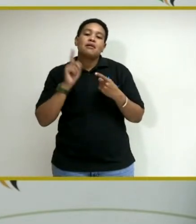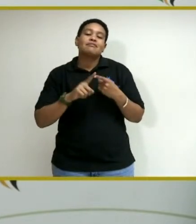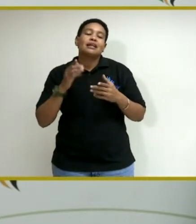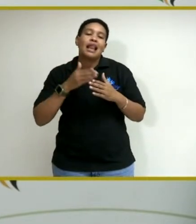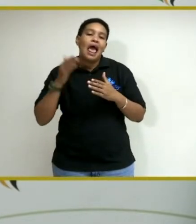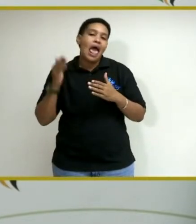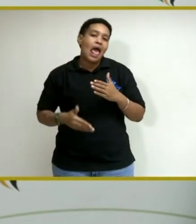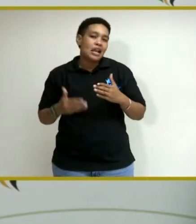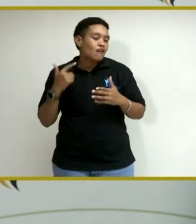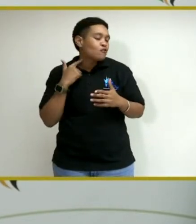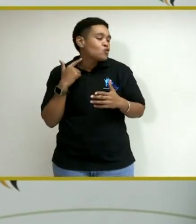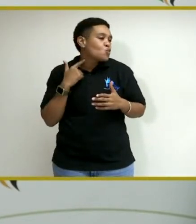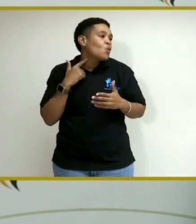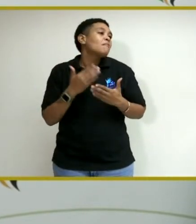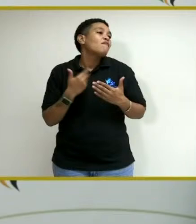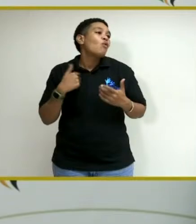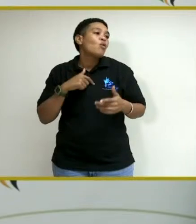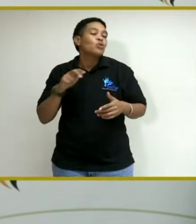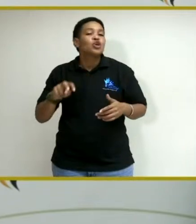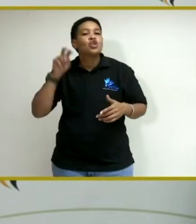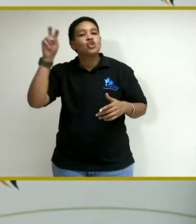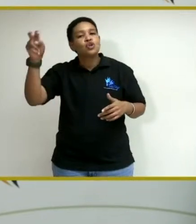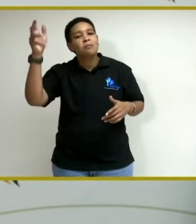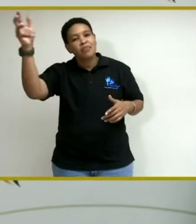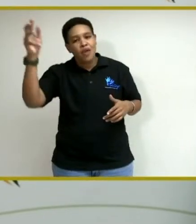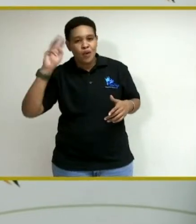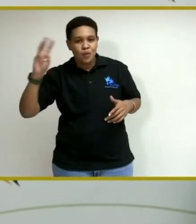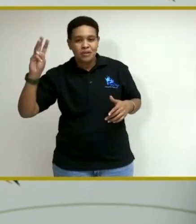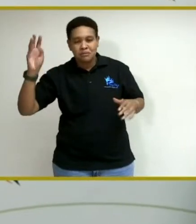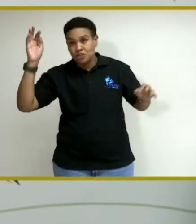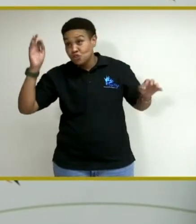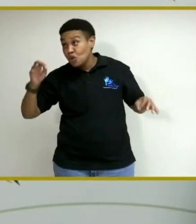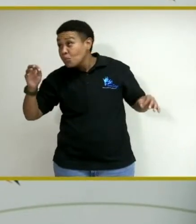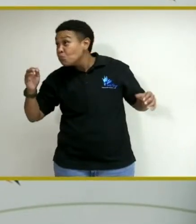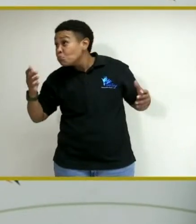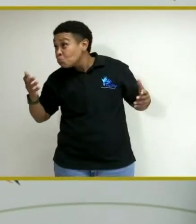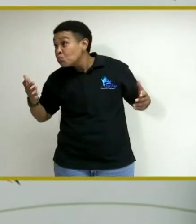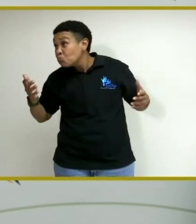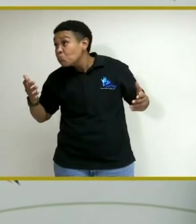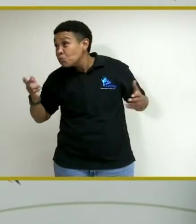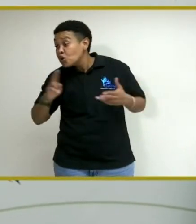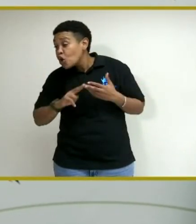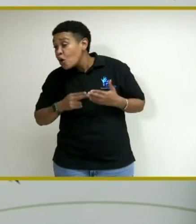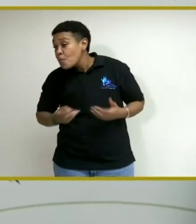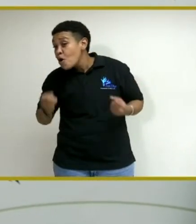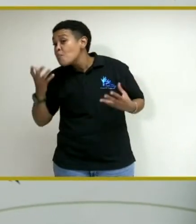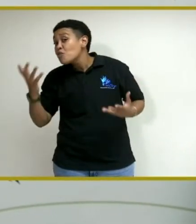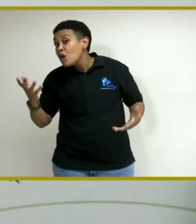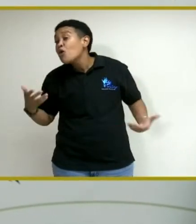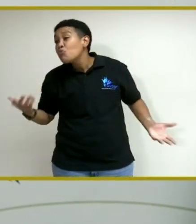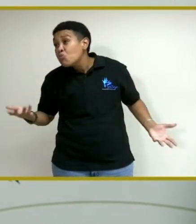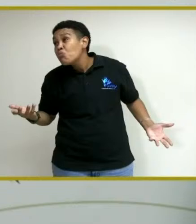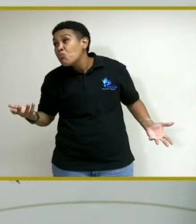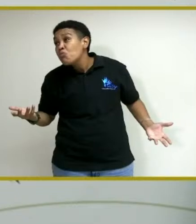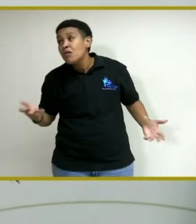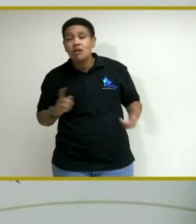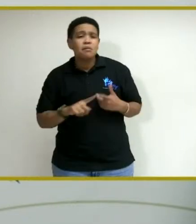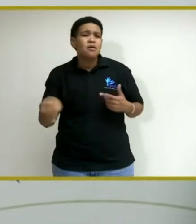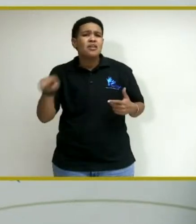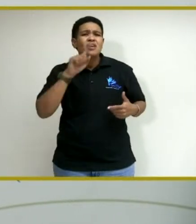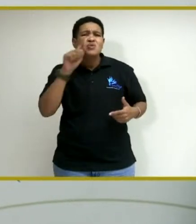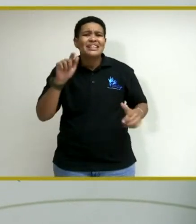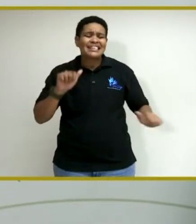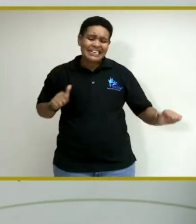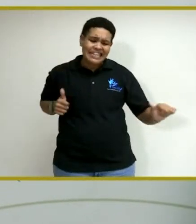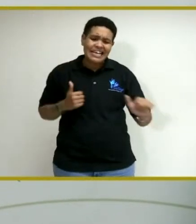of June before we make any determination as to their numbers. But they are pretty much catching